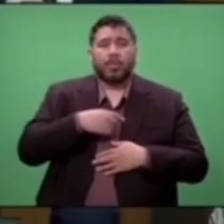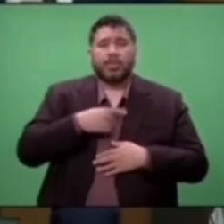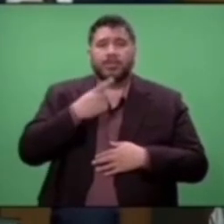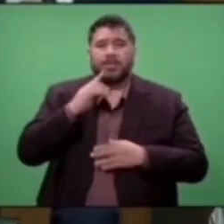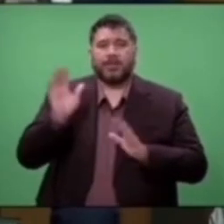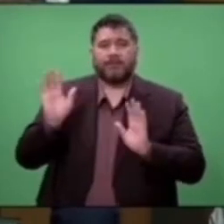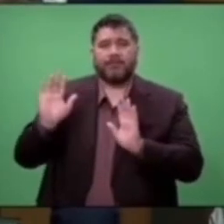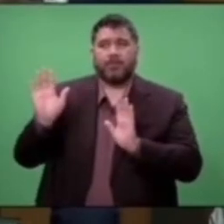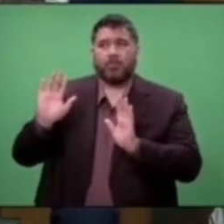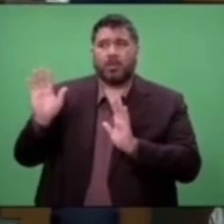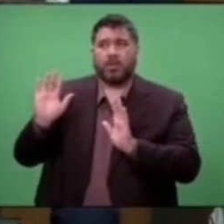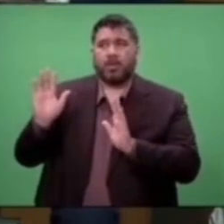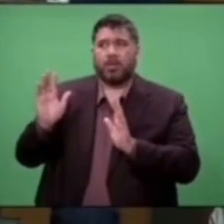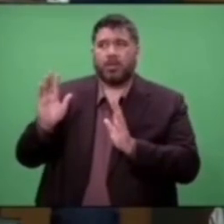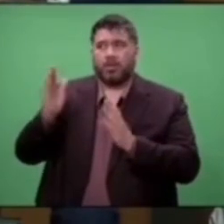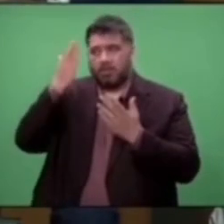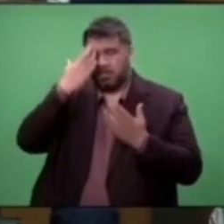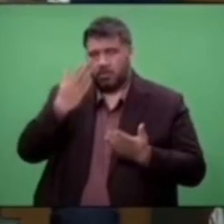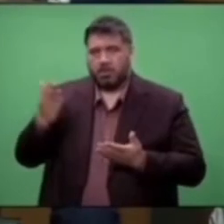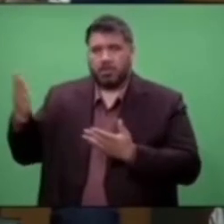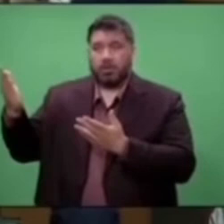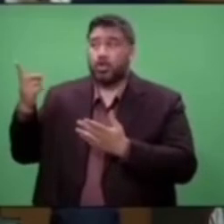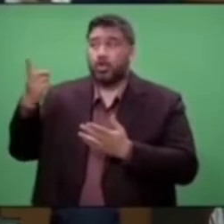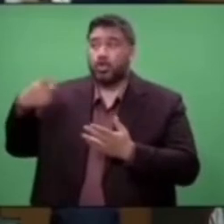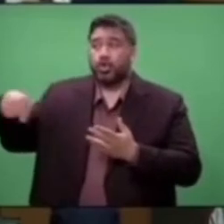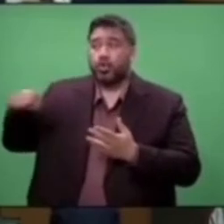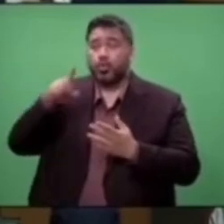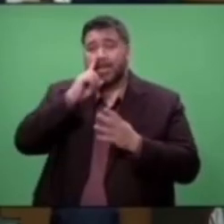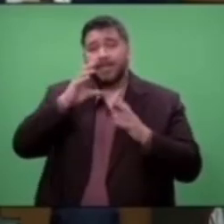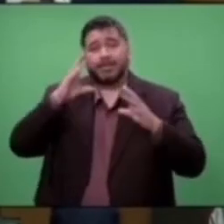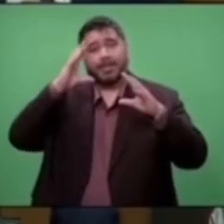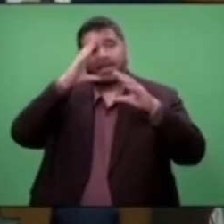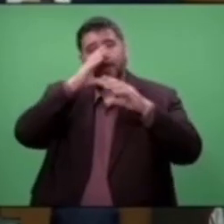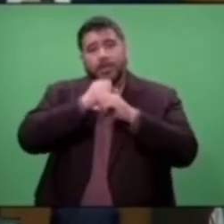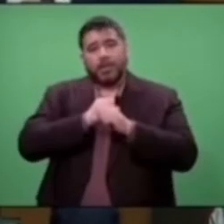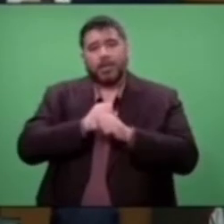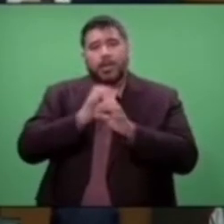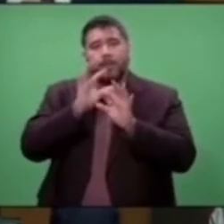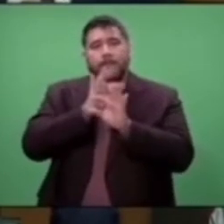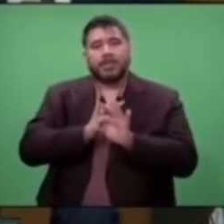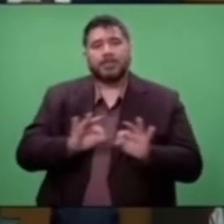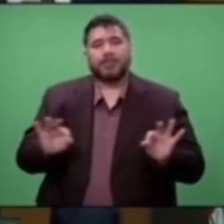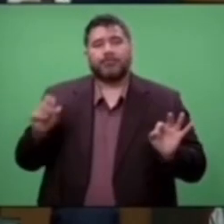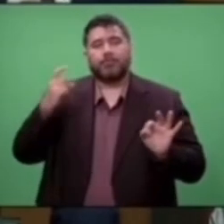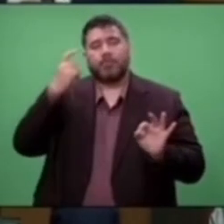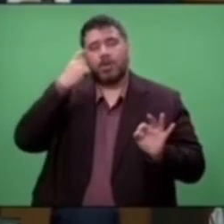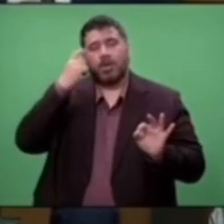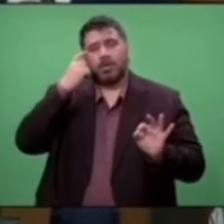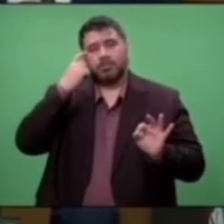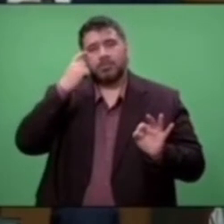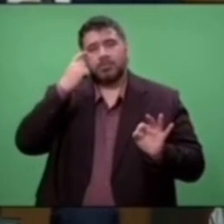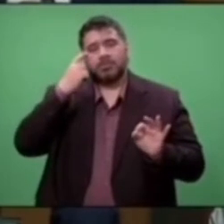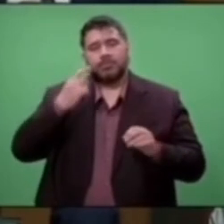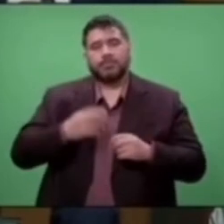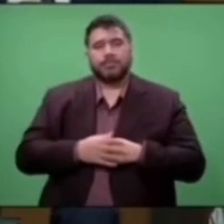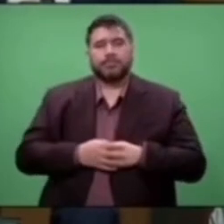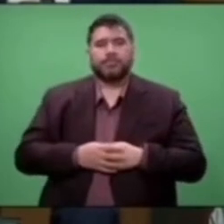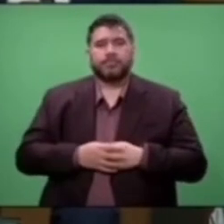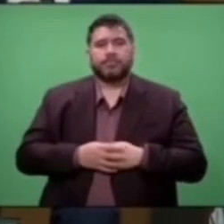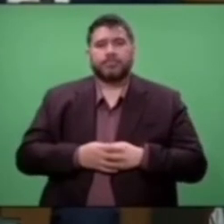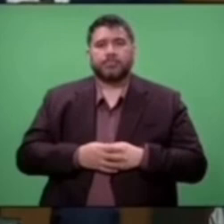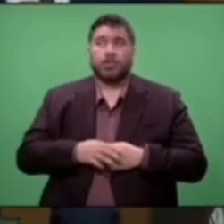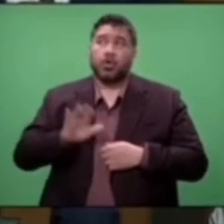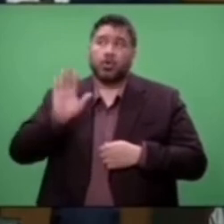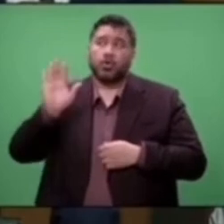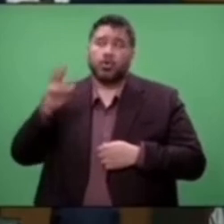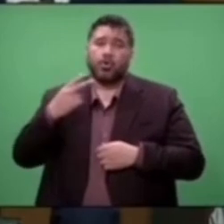farewell. Sleep in eternal serenity, in the embrace of your ancestors. While your voices are